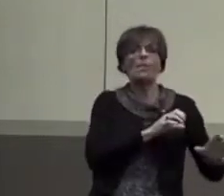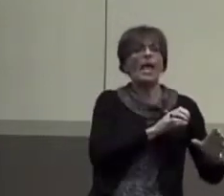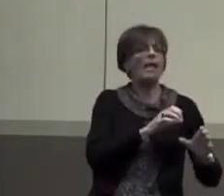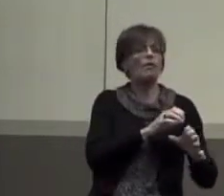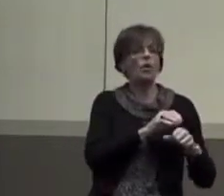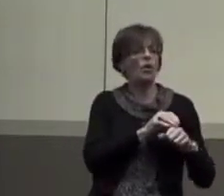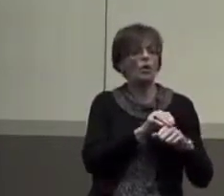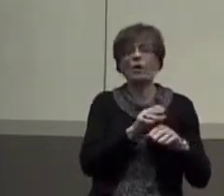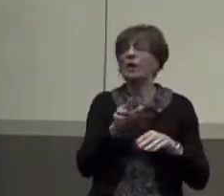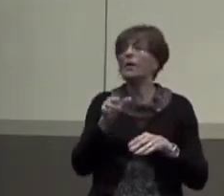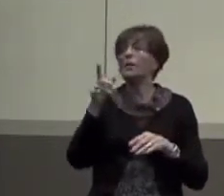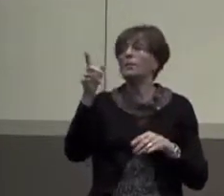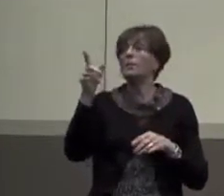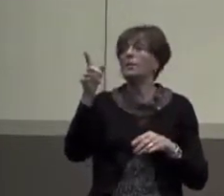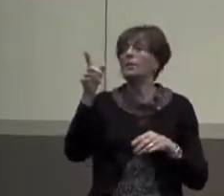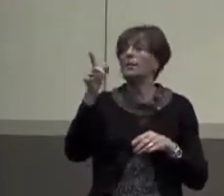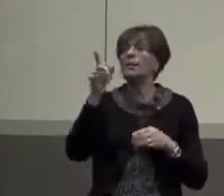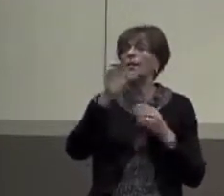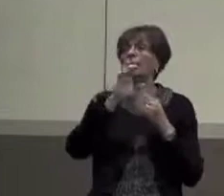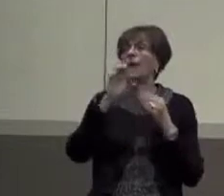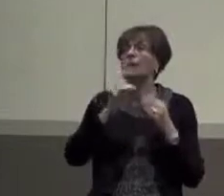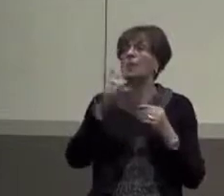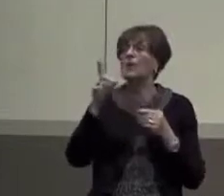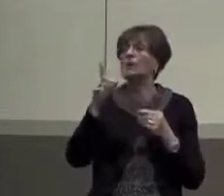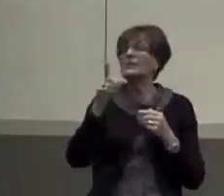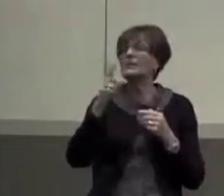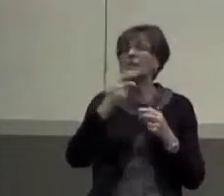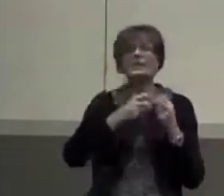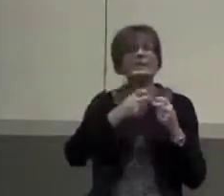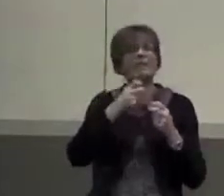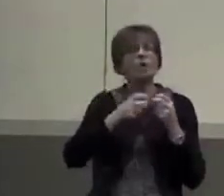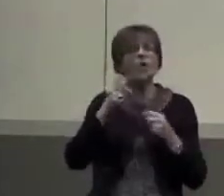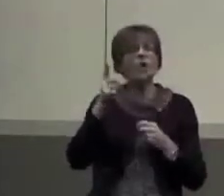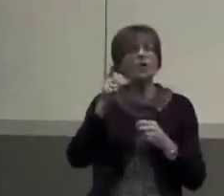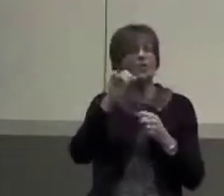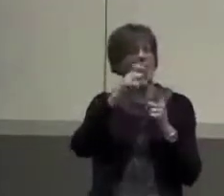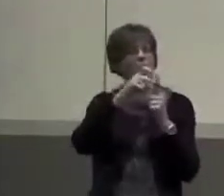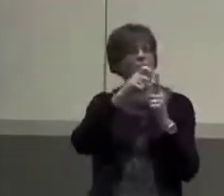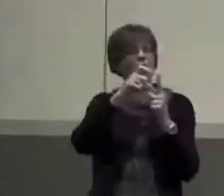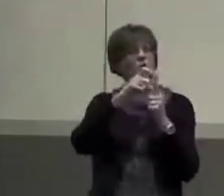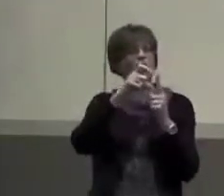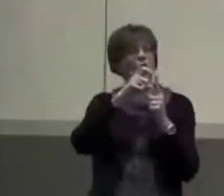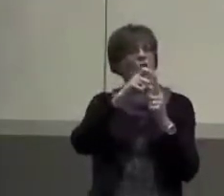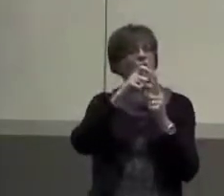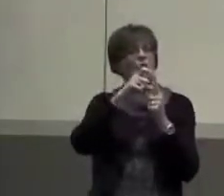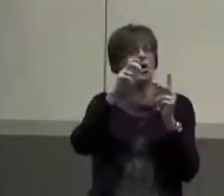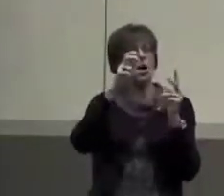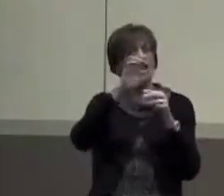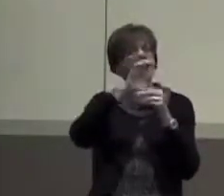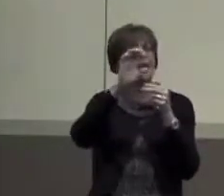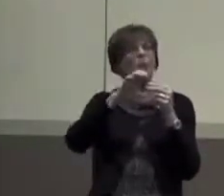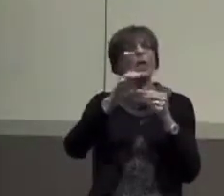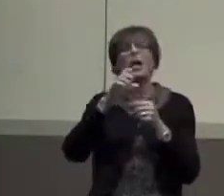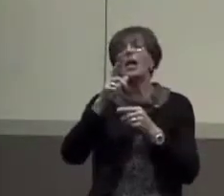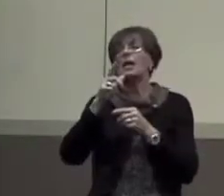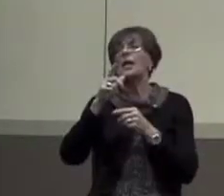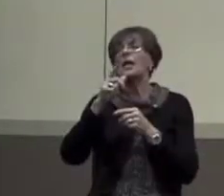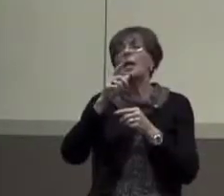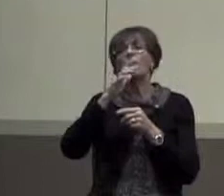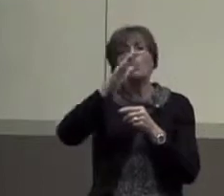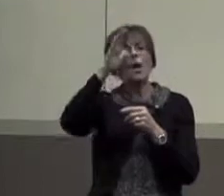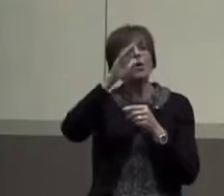I find using the word consequence can be difficult because parents use the word consequence when we mean